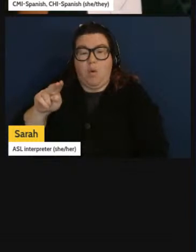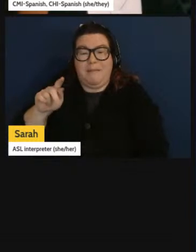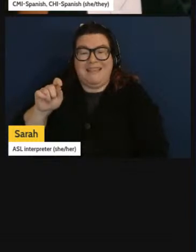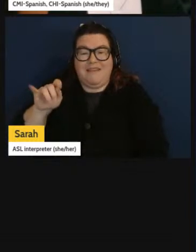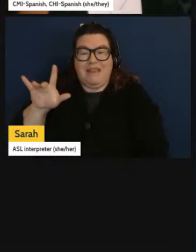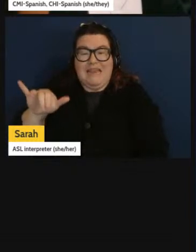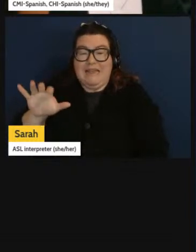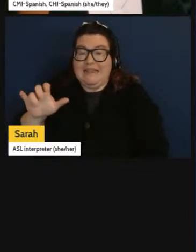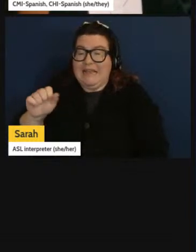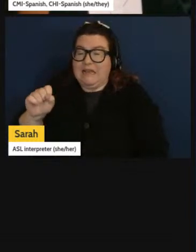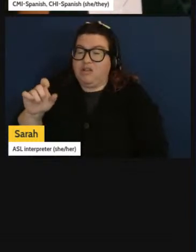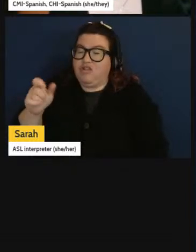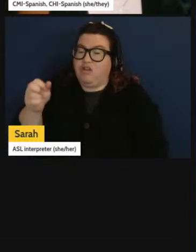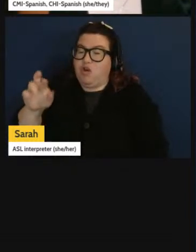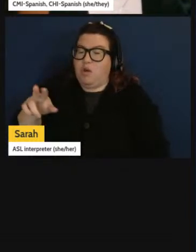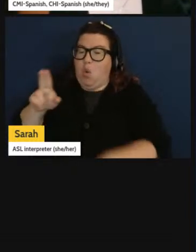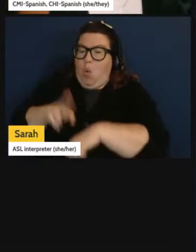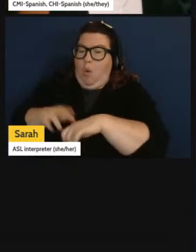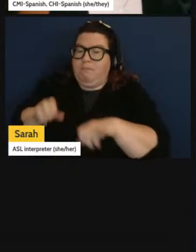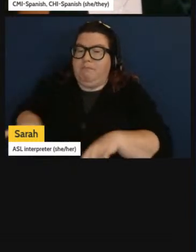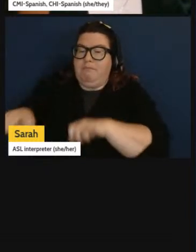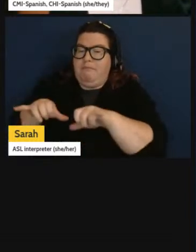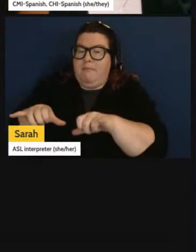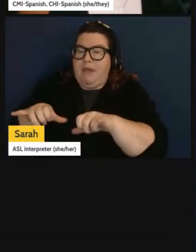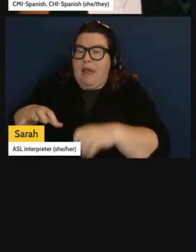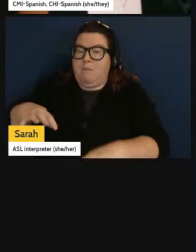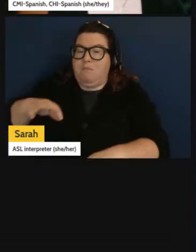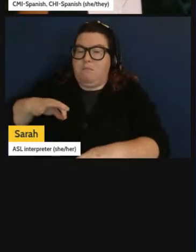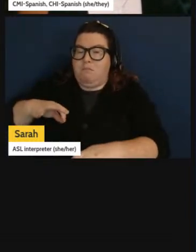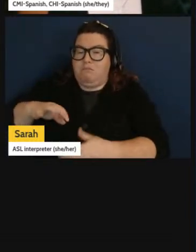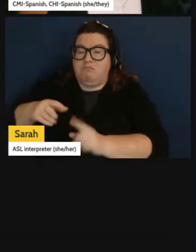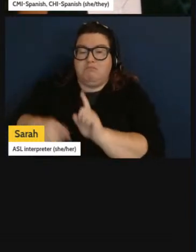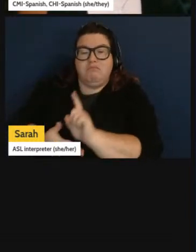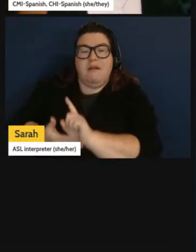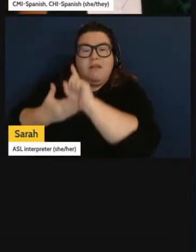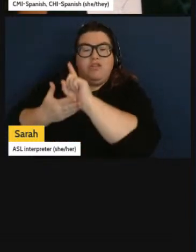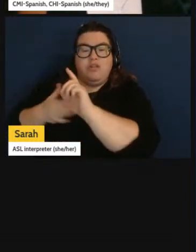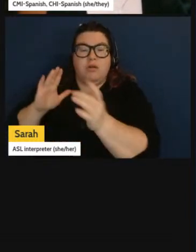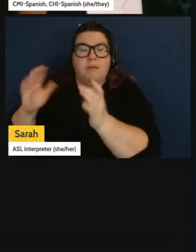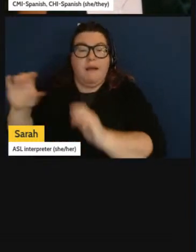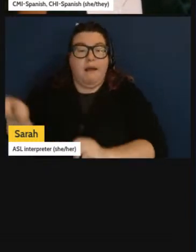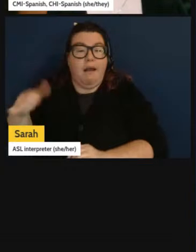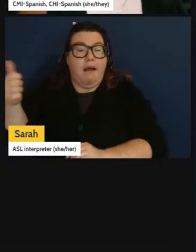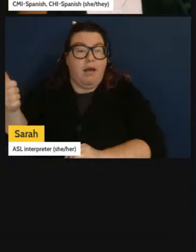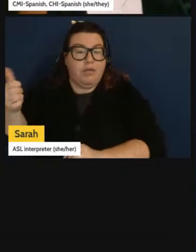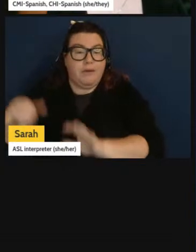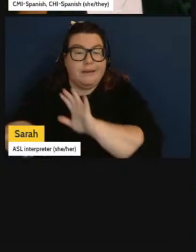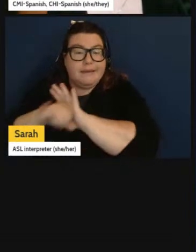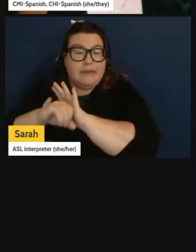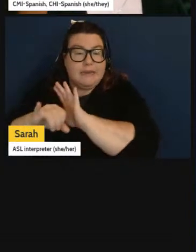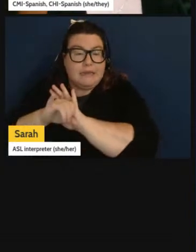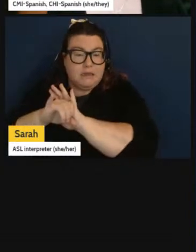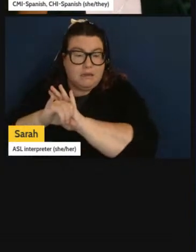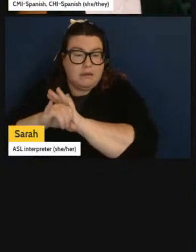is the norm and privileges this over any other form of gender identity. So,